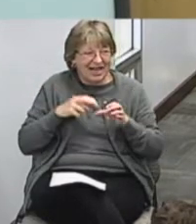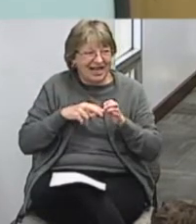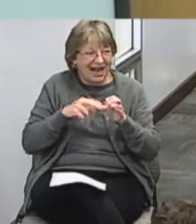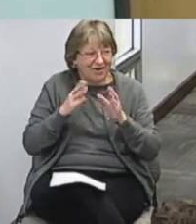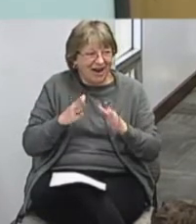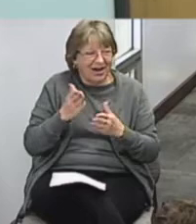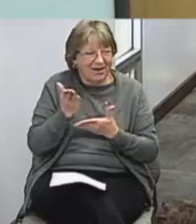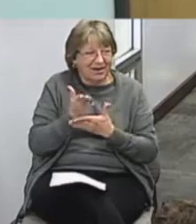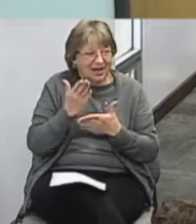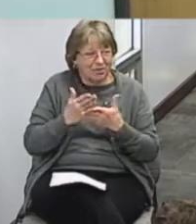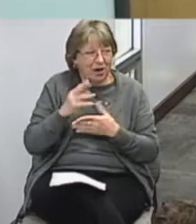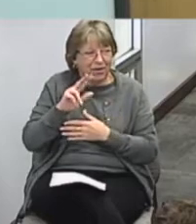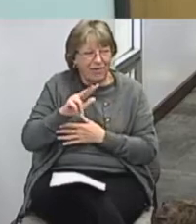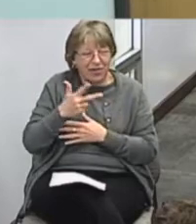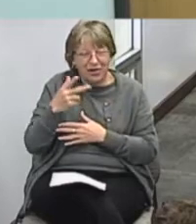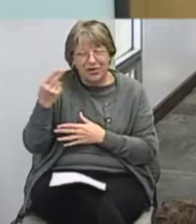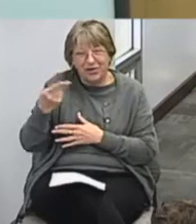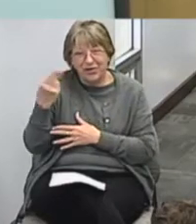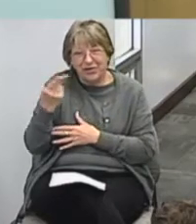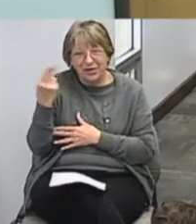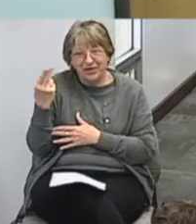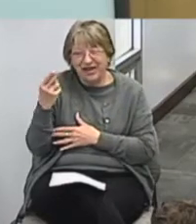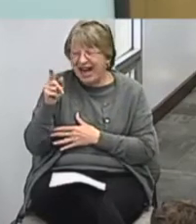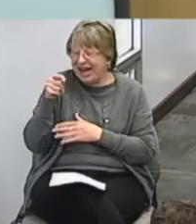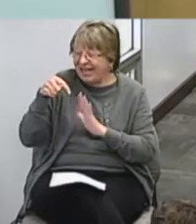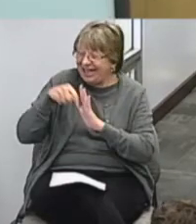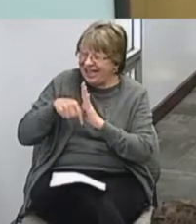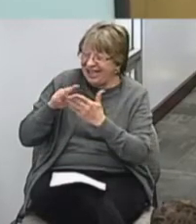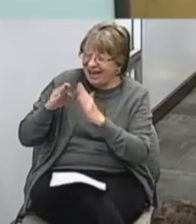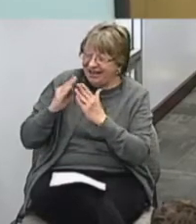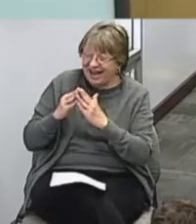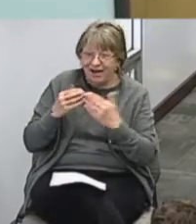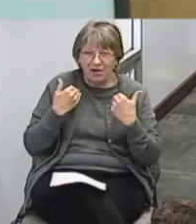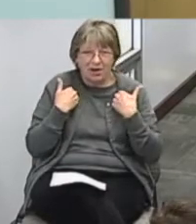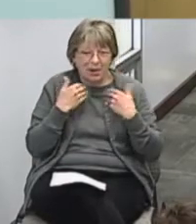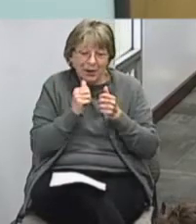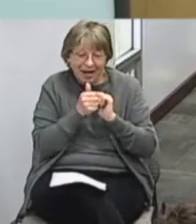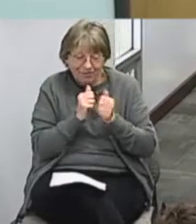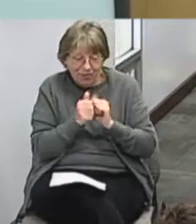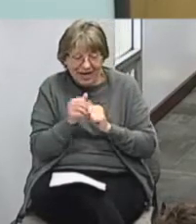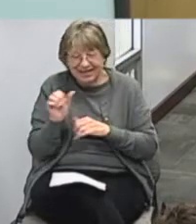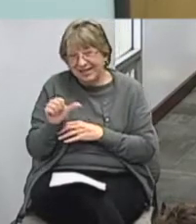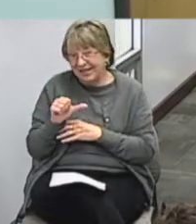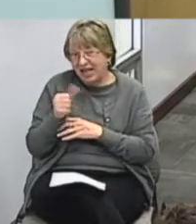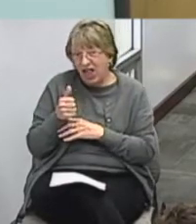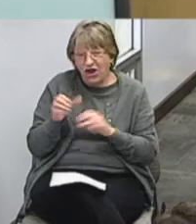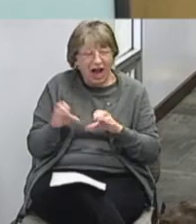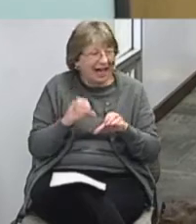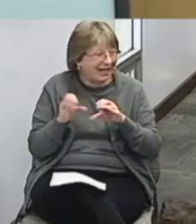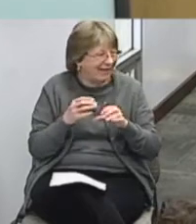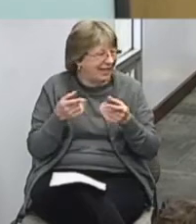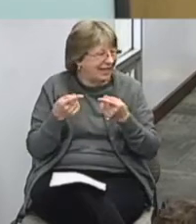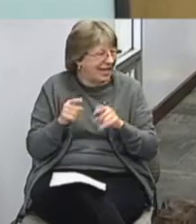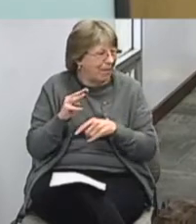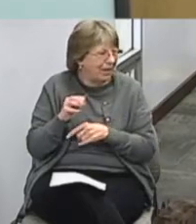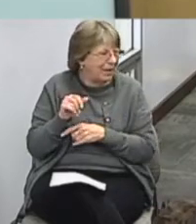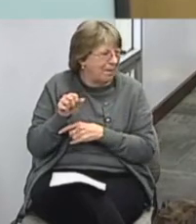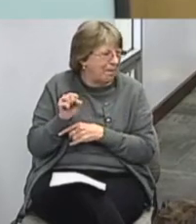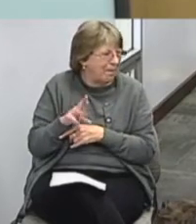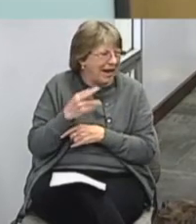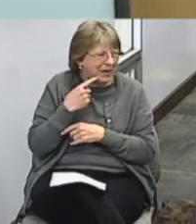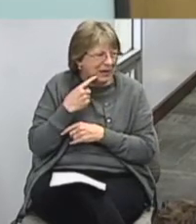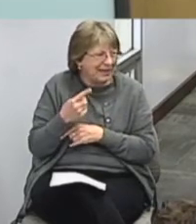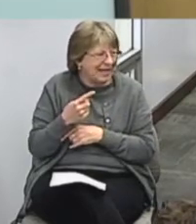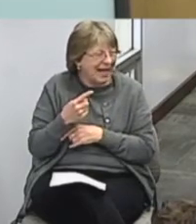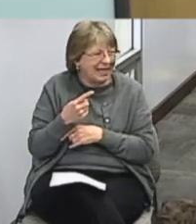downtown. There will be age group races and other activities. And as the mayor mentioned, May 7th is National Bike to